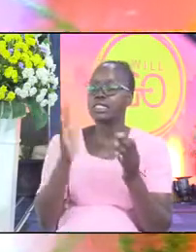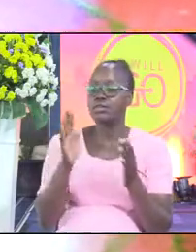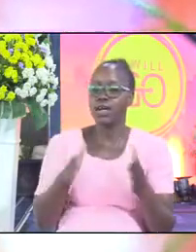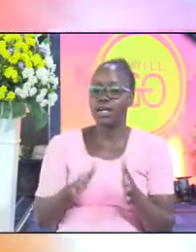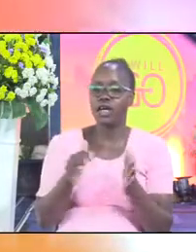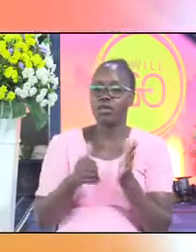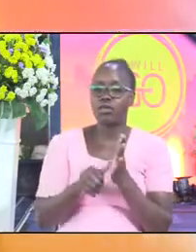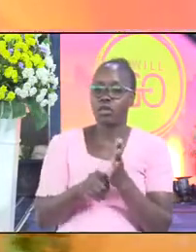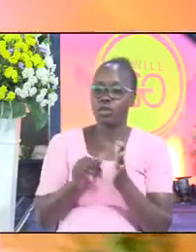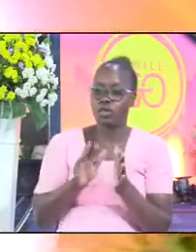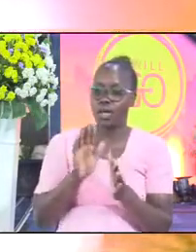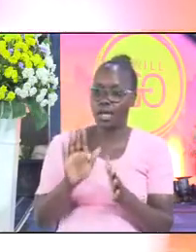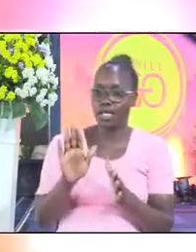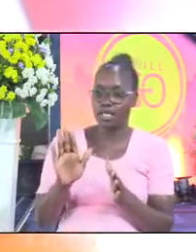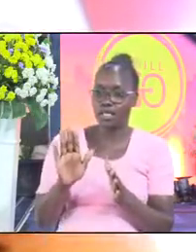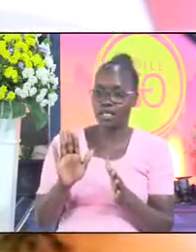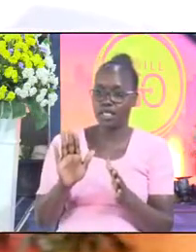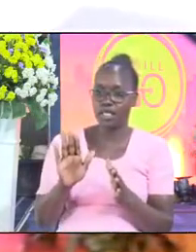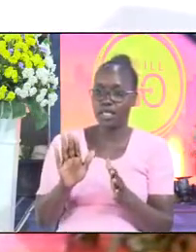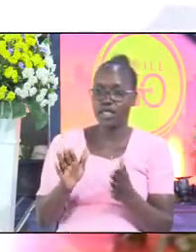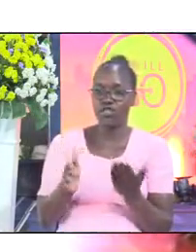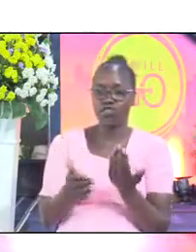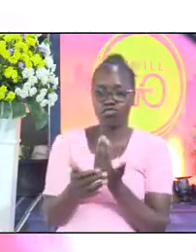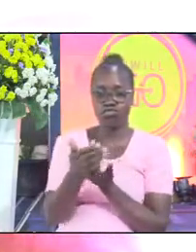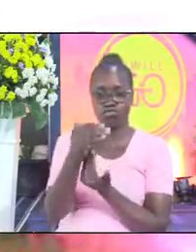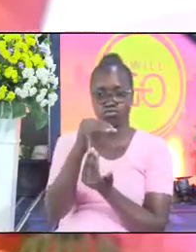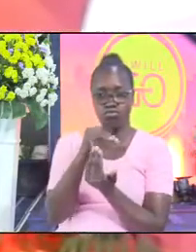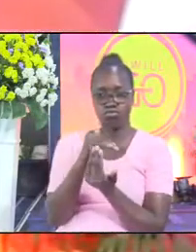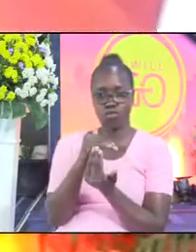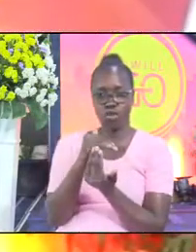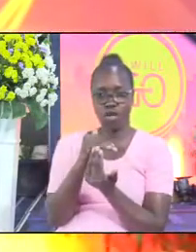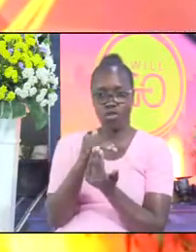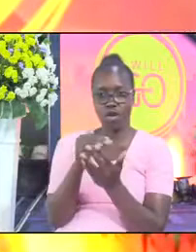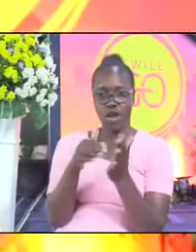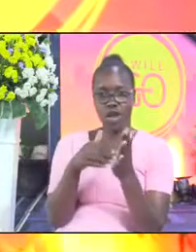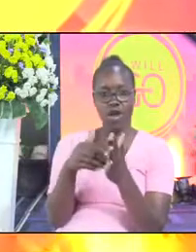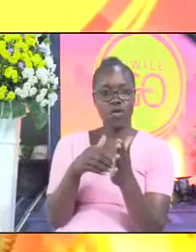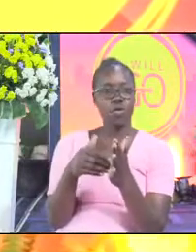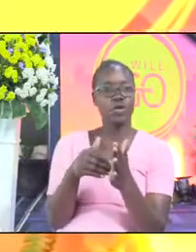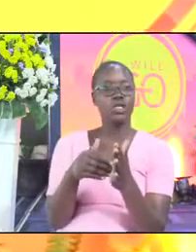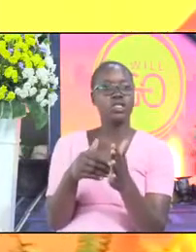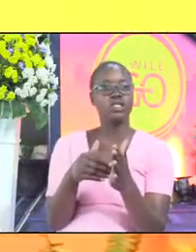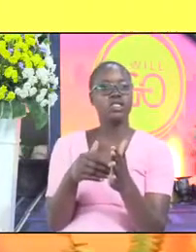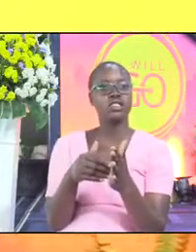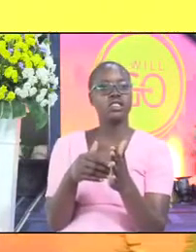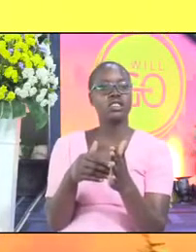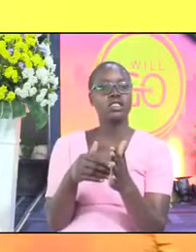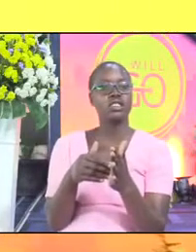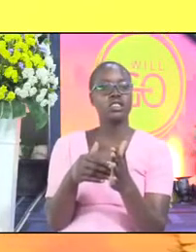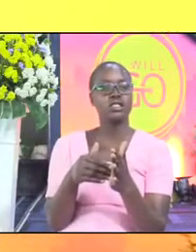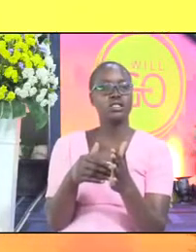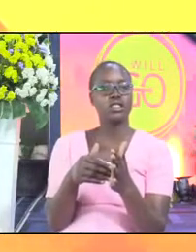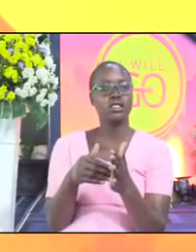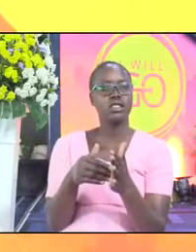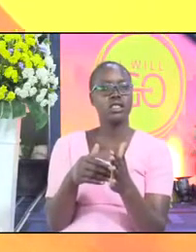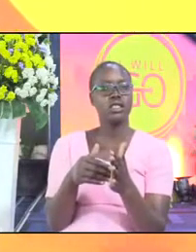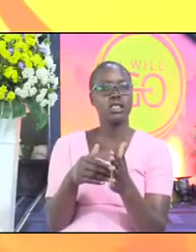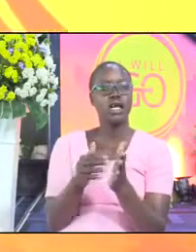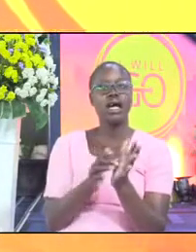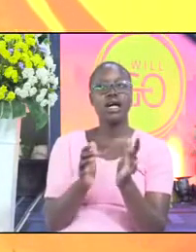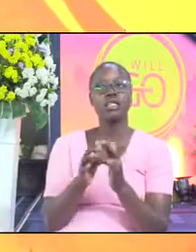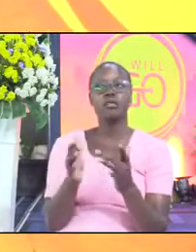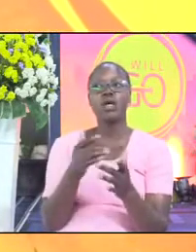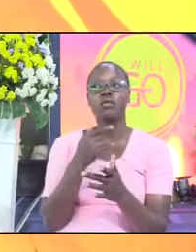problems to camouflage her witness or to interfere with her witness. And